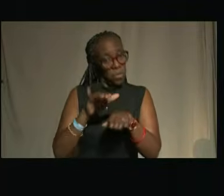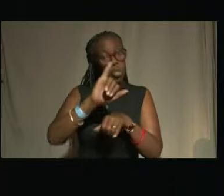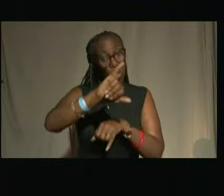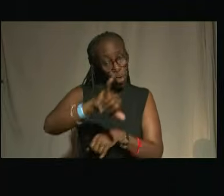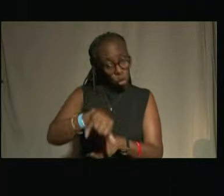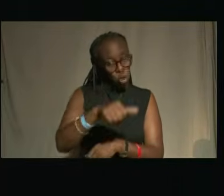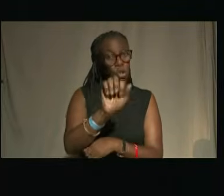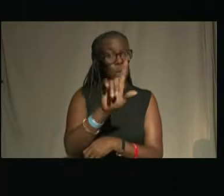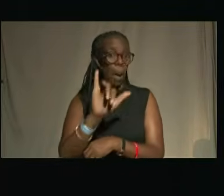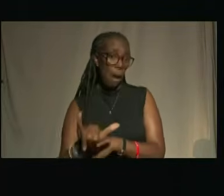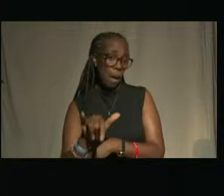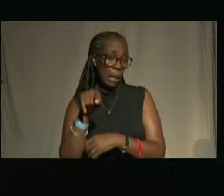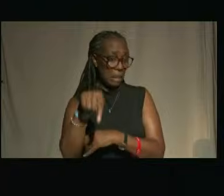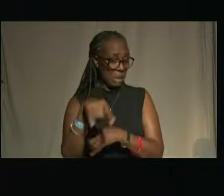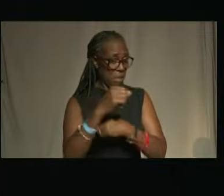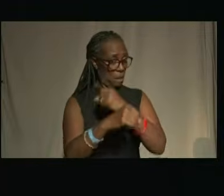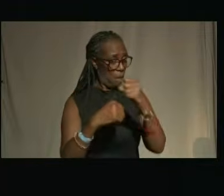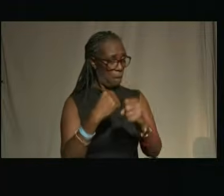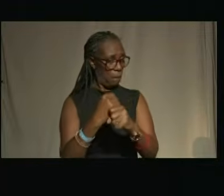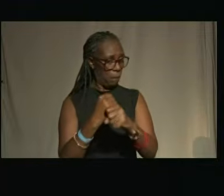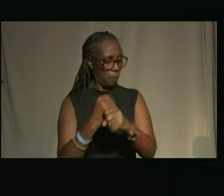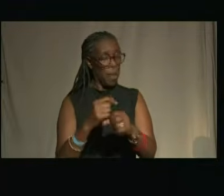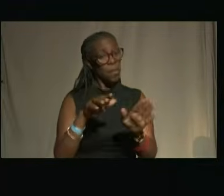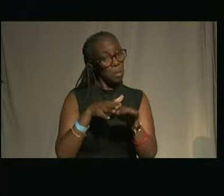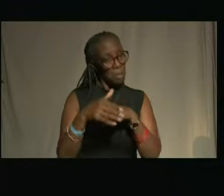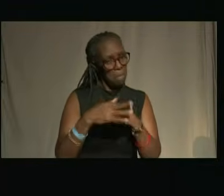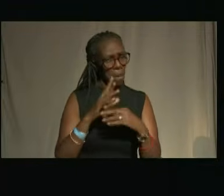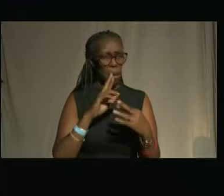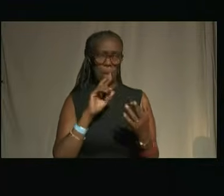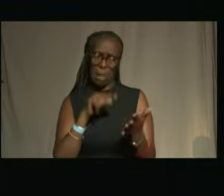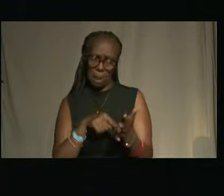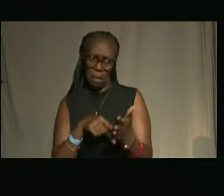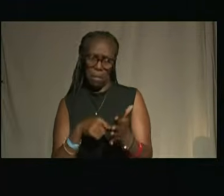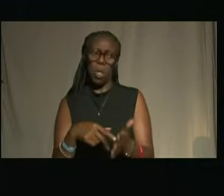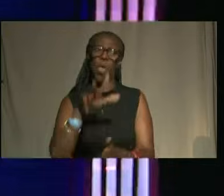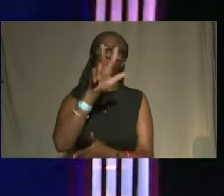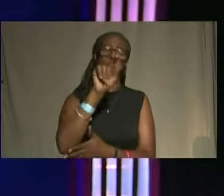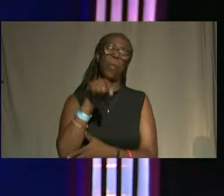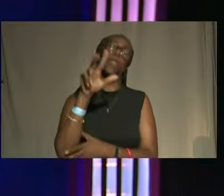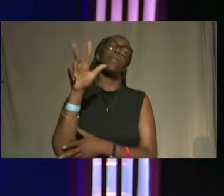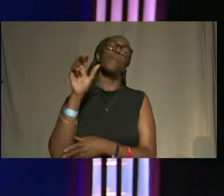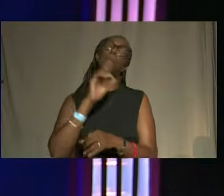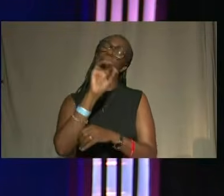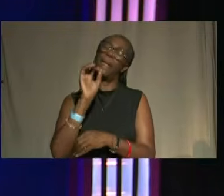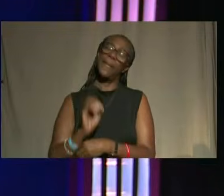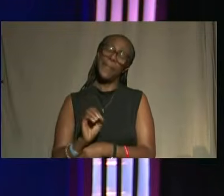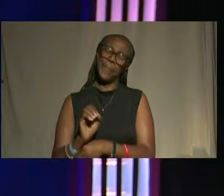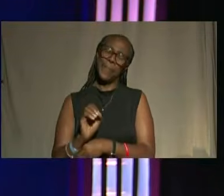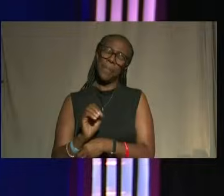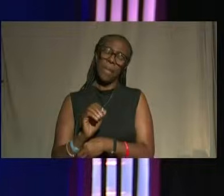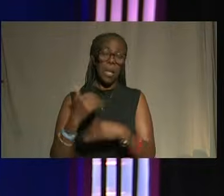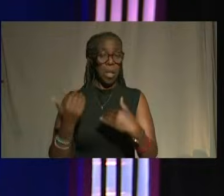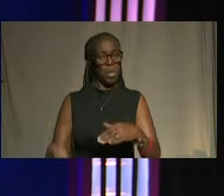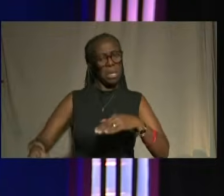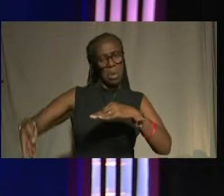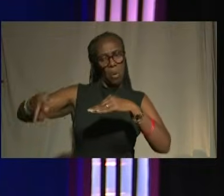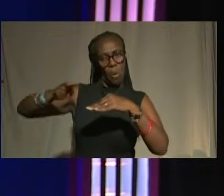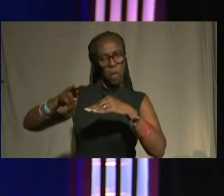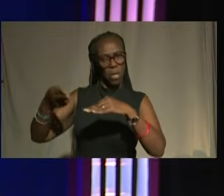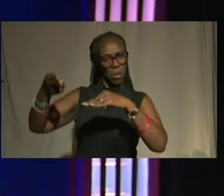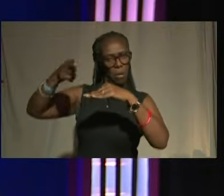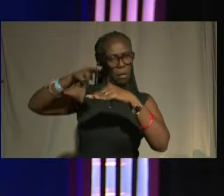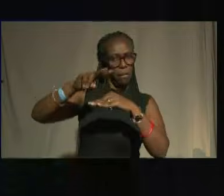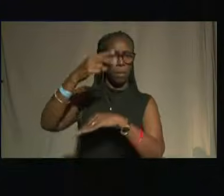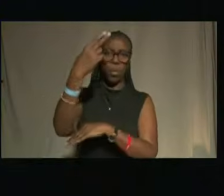annual headline inflation rate stood at 3.3%. The Bank of Jamaica says as of August 12, 2025, Jamaica's